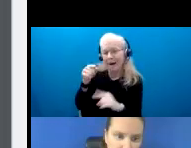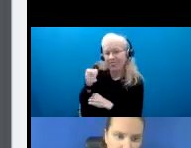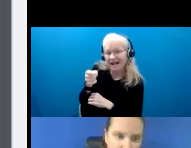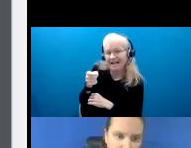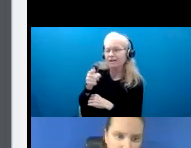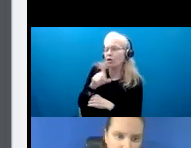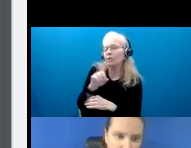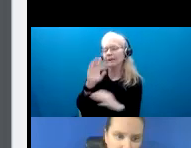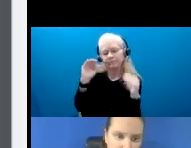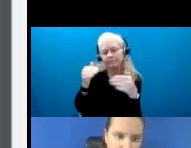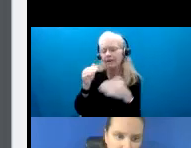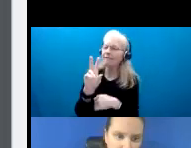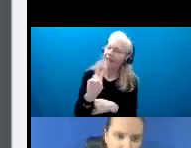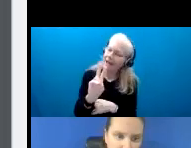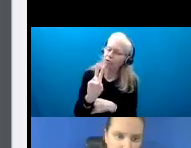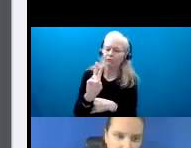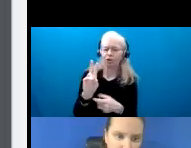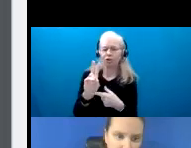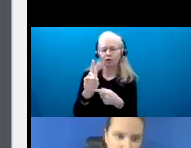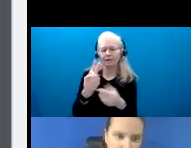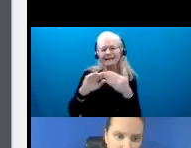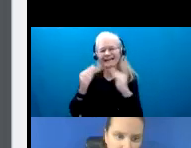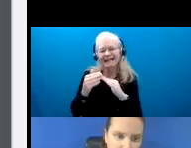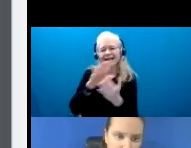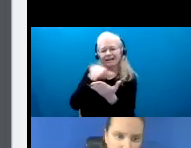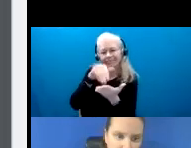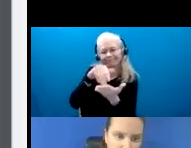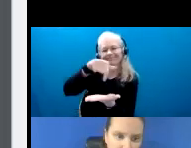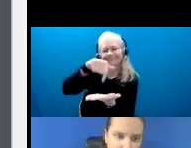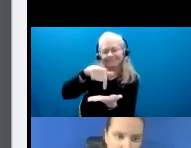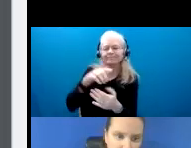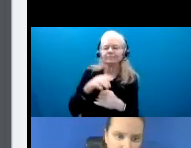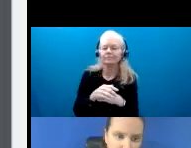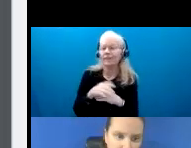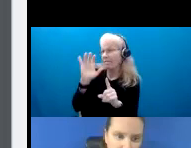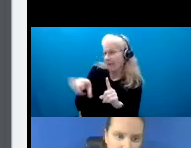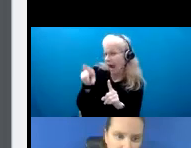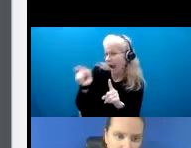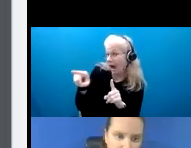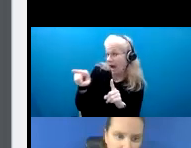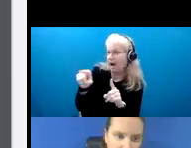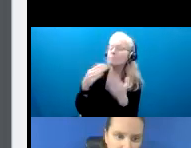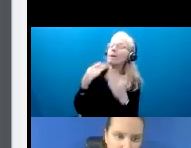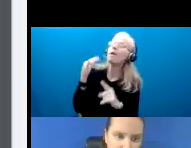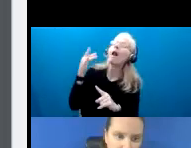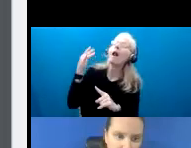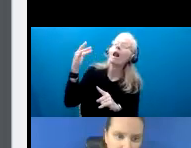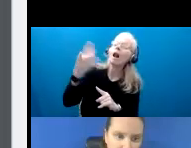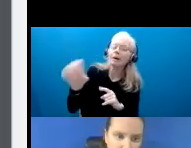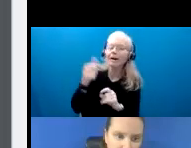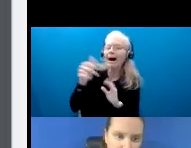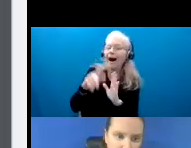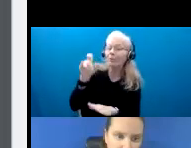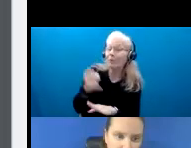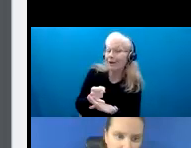Vancouver urban growth area unincorporated. Okay. So that's something that could maybe come at another project when we start planning for other things.